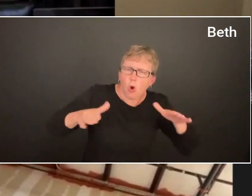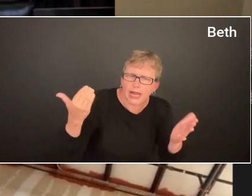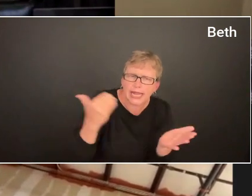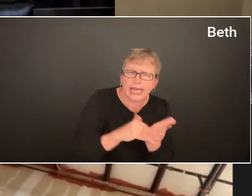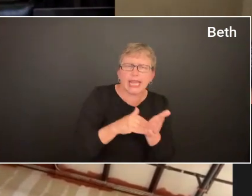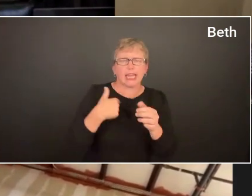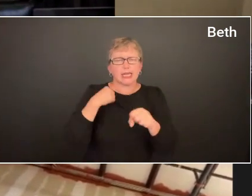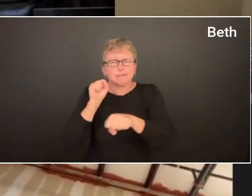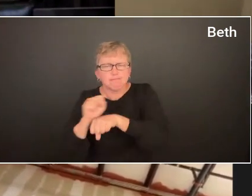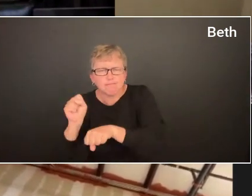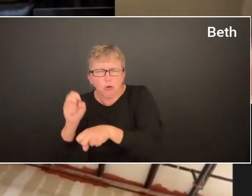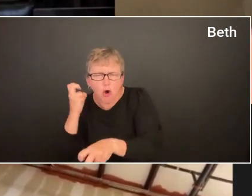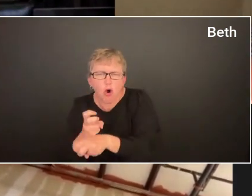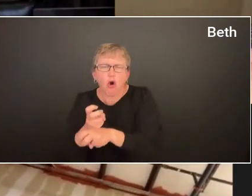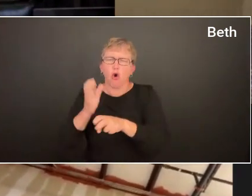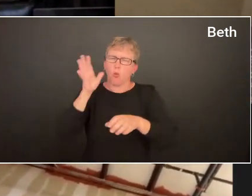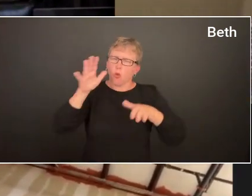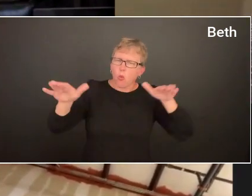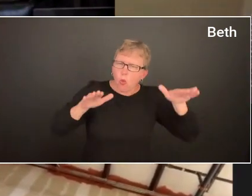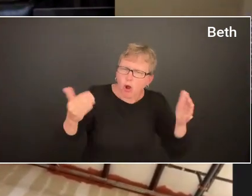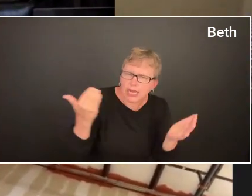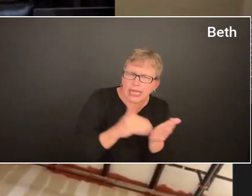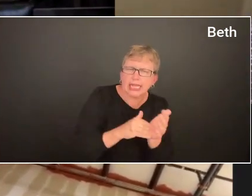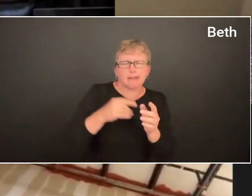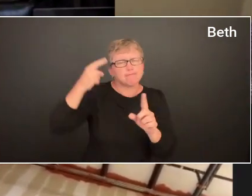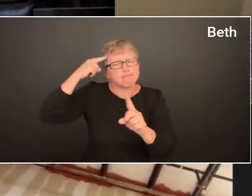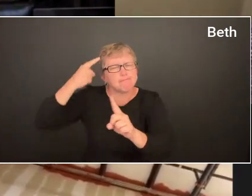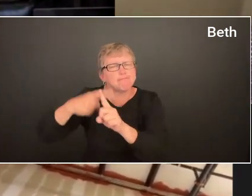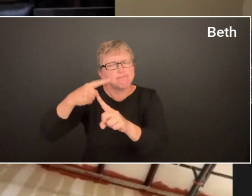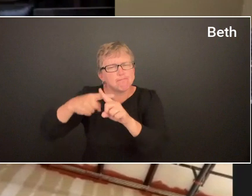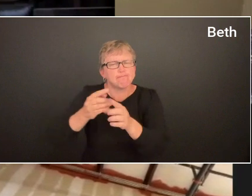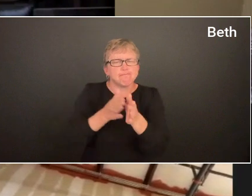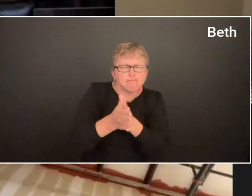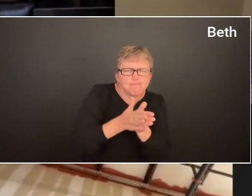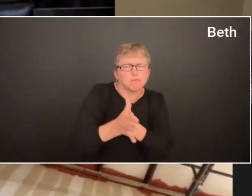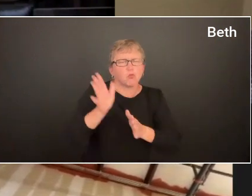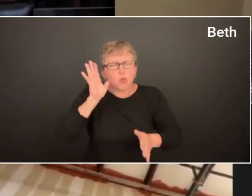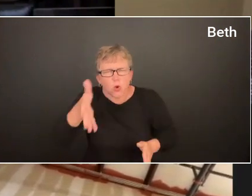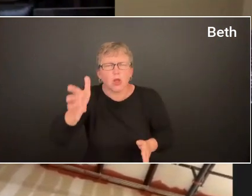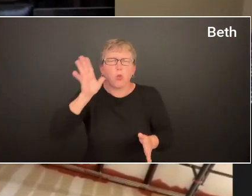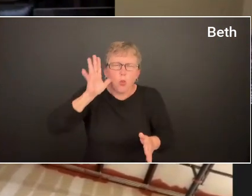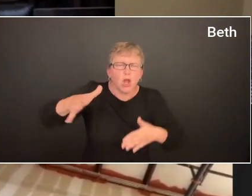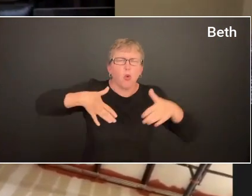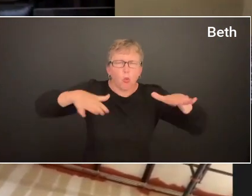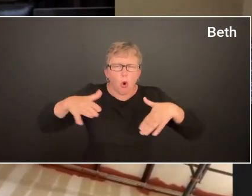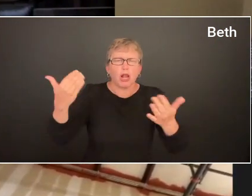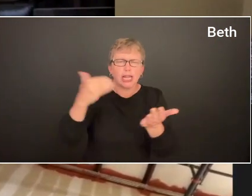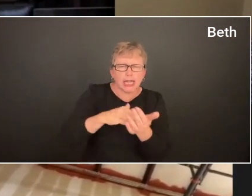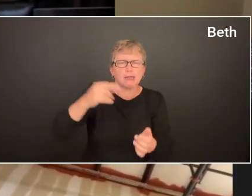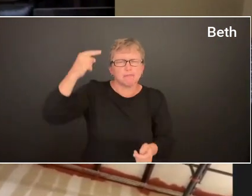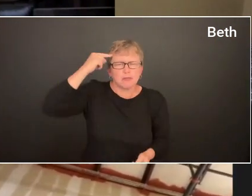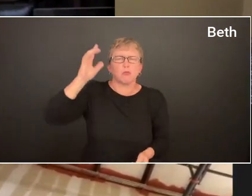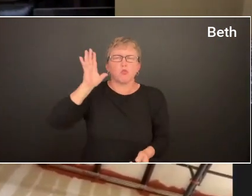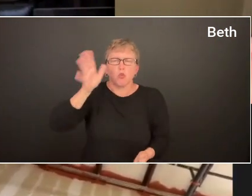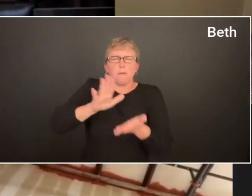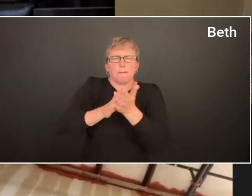effort, enough power in it, I'm going to be able to walk again. And that might be true, but it's usually not. And